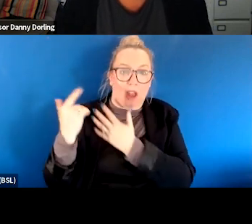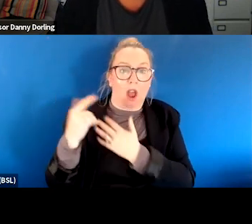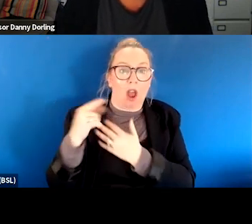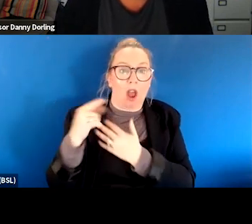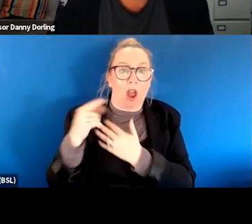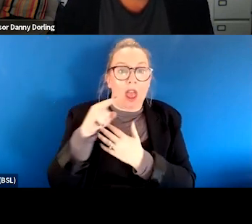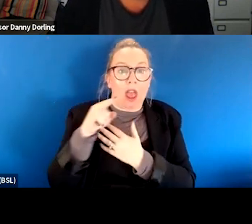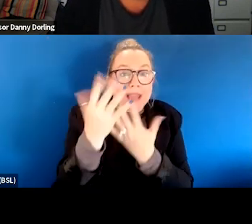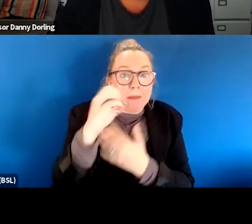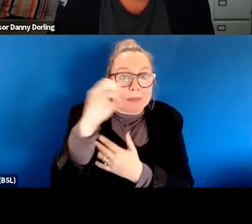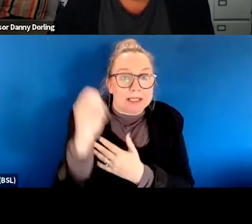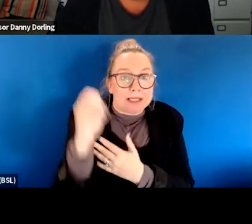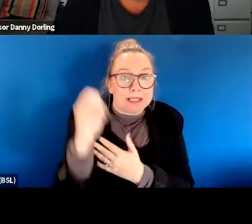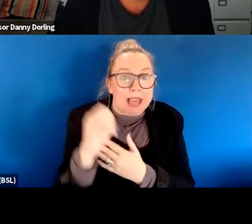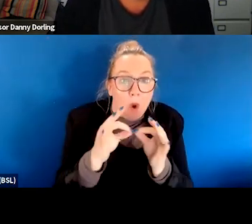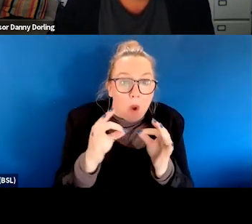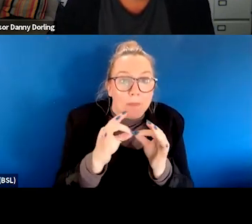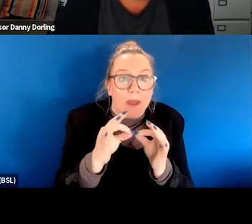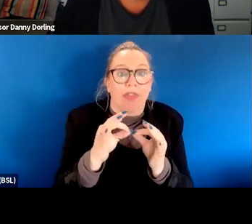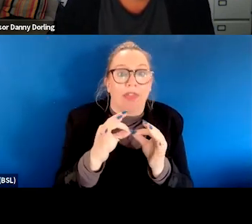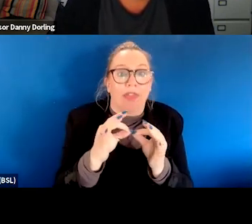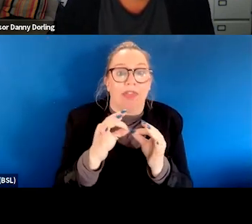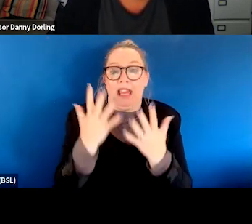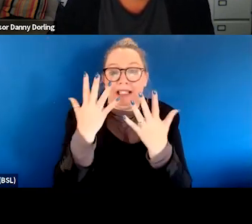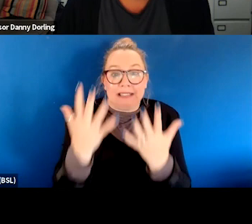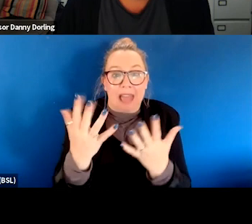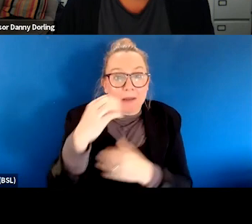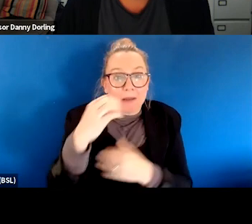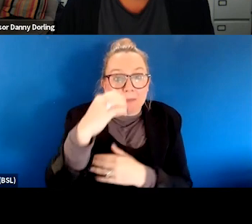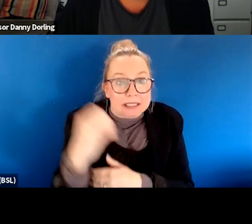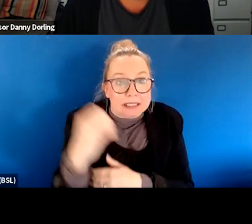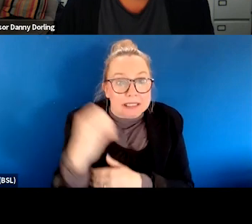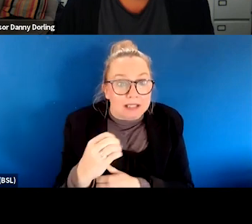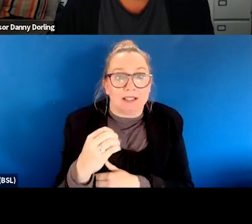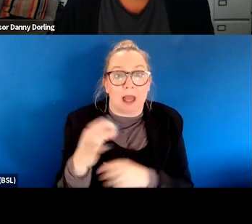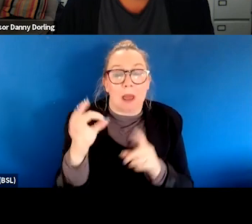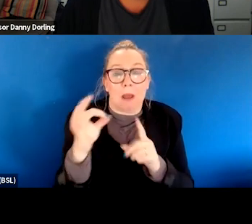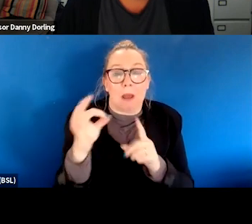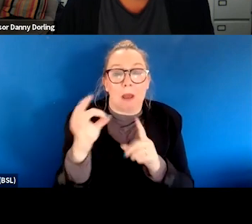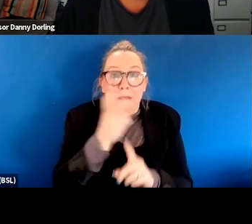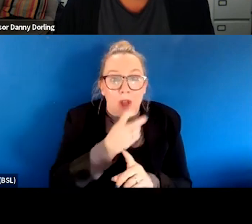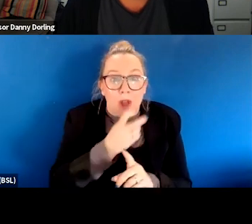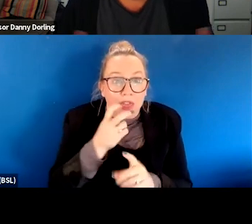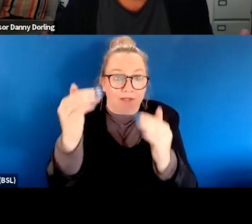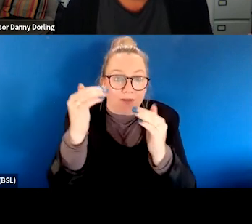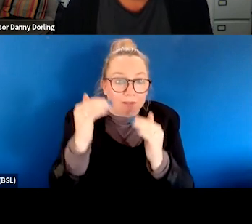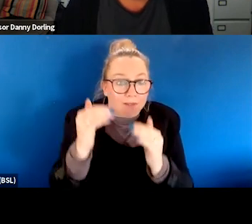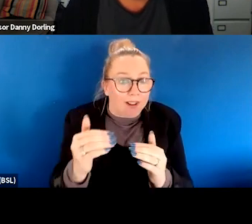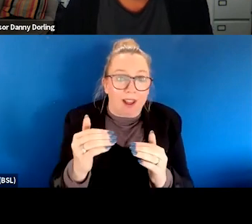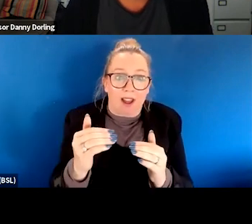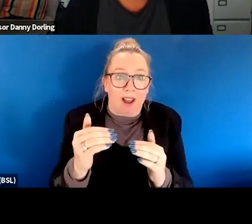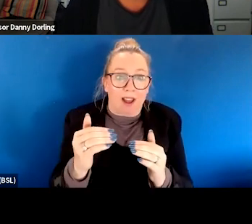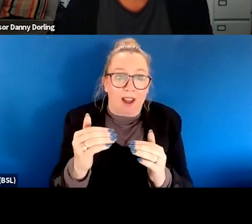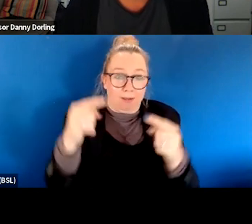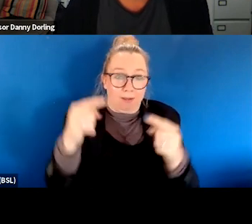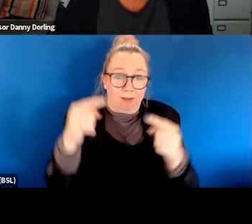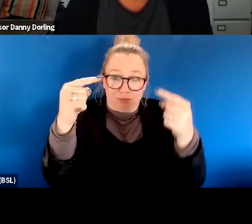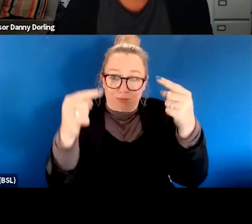Plymouth, 10% on the coast of Suffolk were infected, but the whole